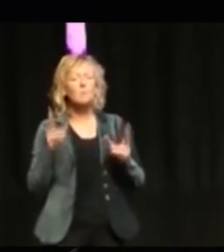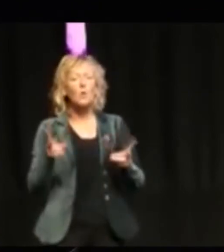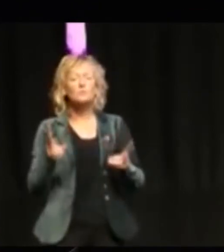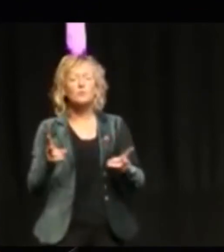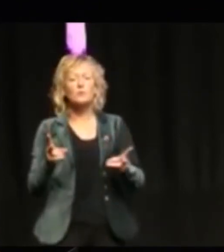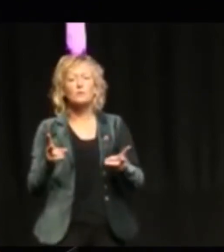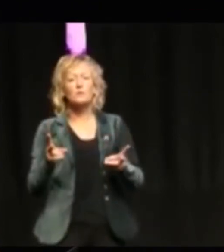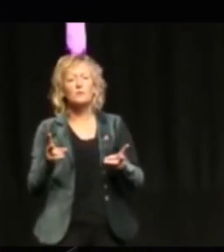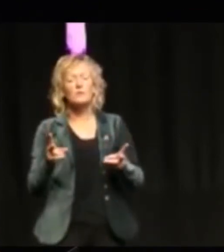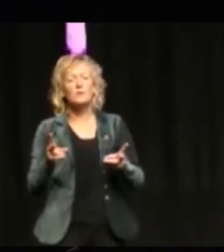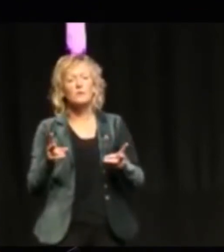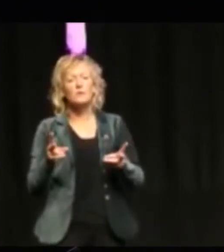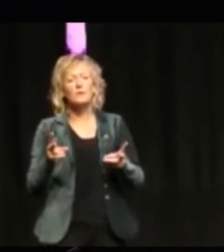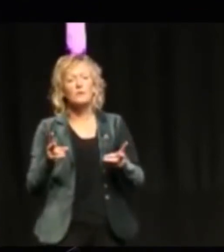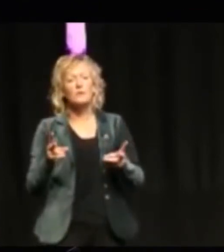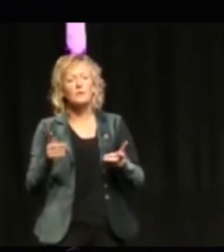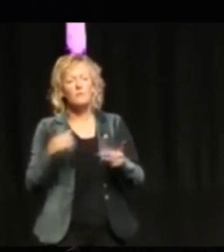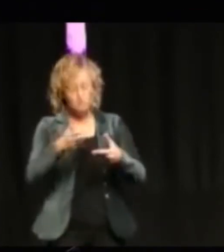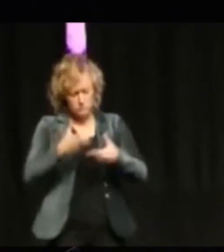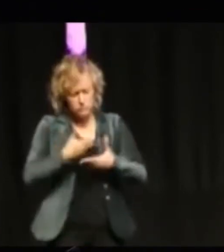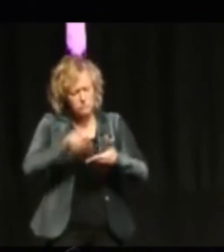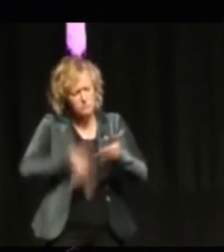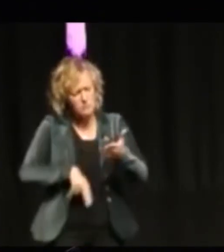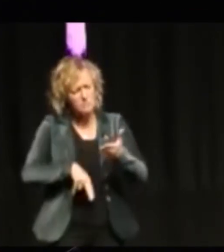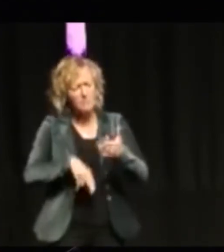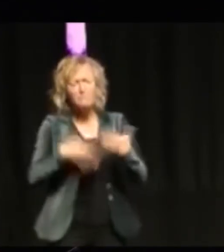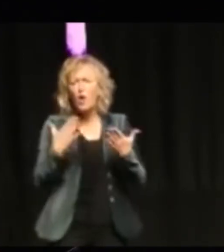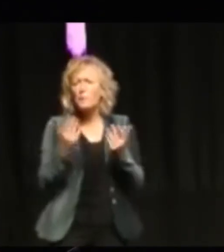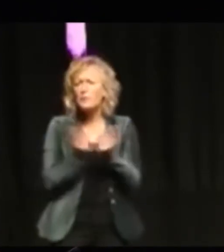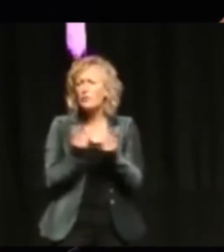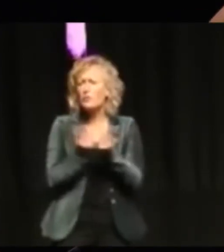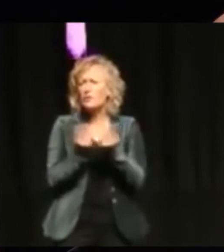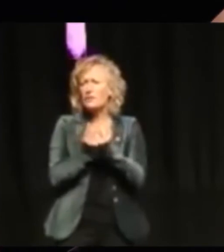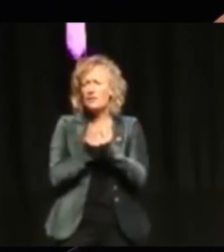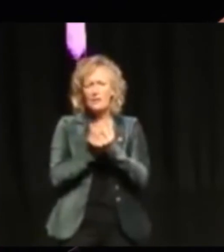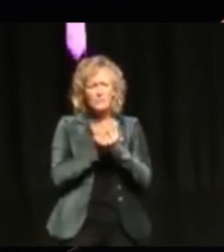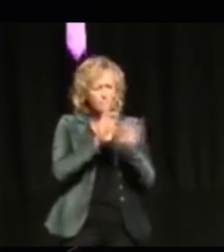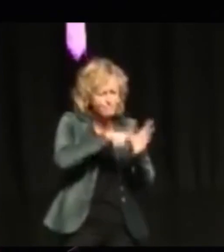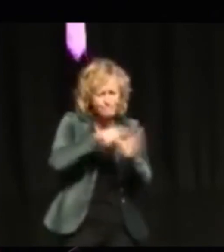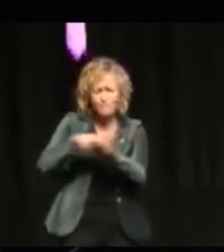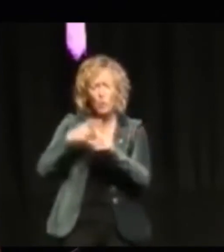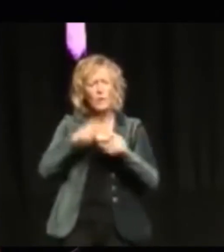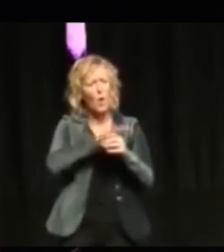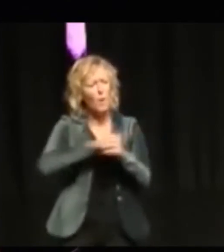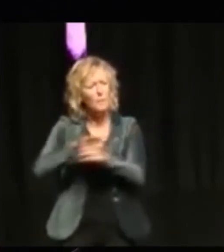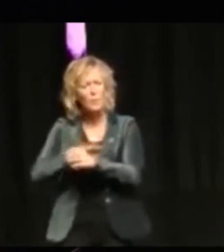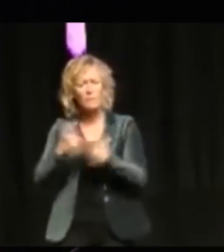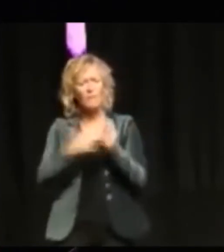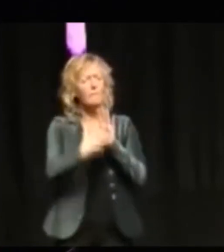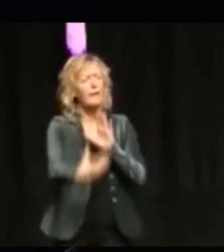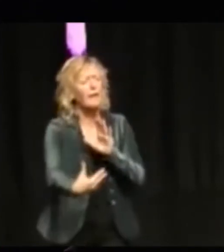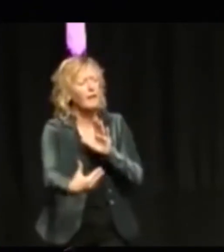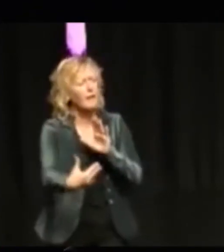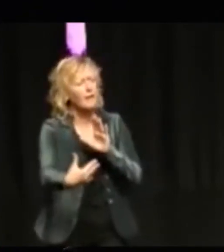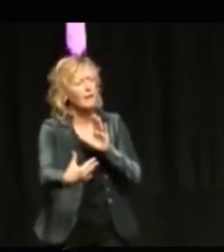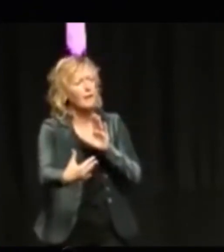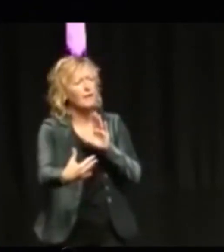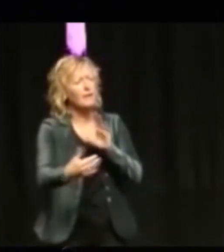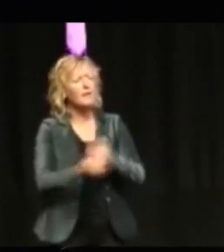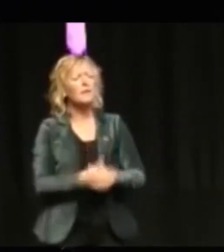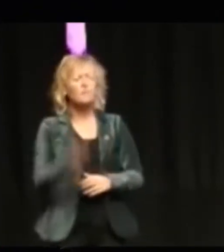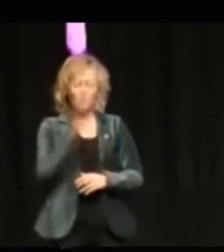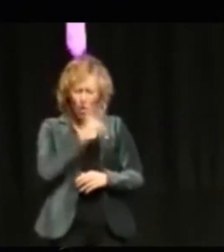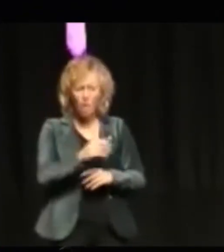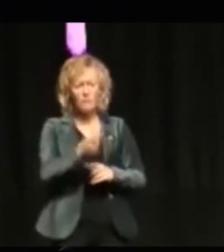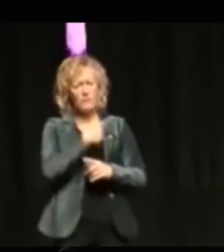get, what does it mean when there's a housing crisis? Well, okay, it means these kinds of duties. We get, yes, we can approach